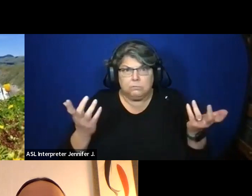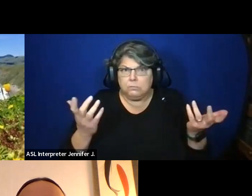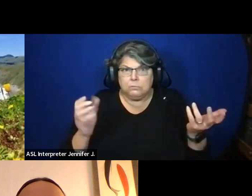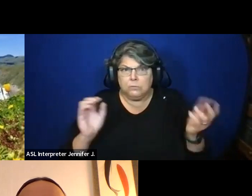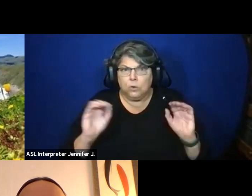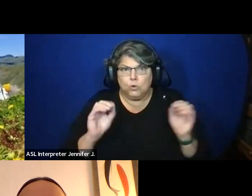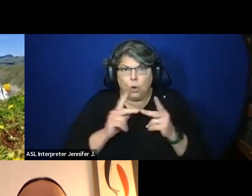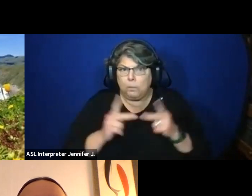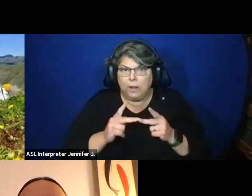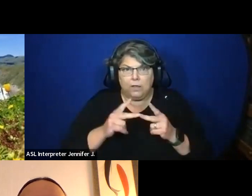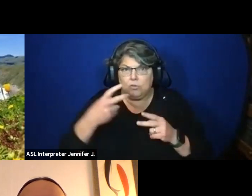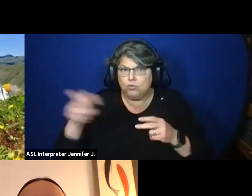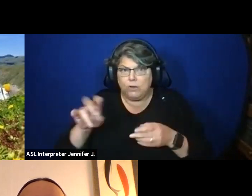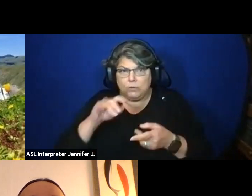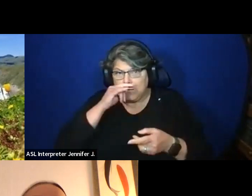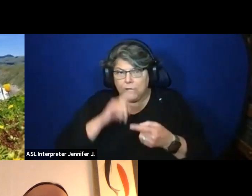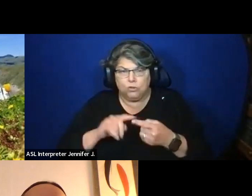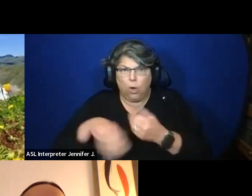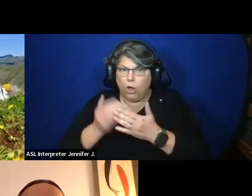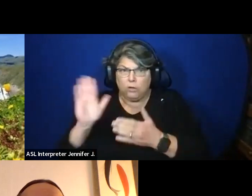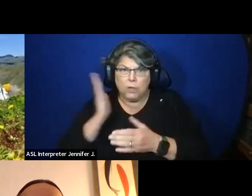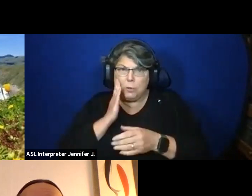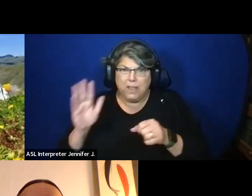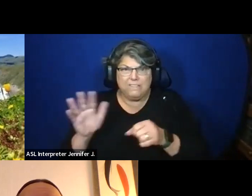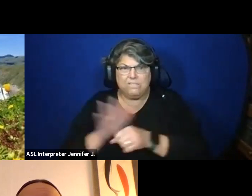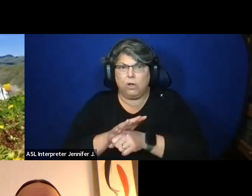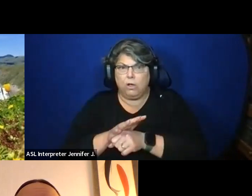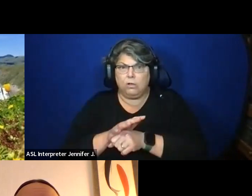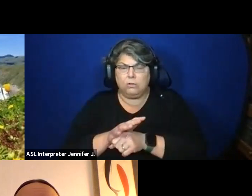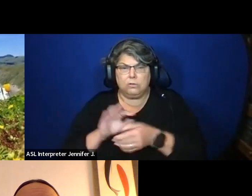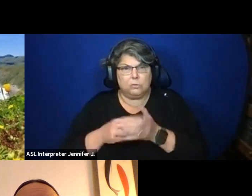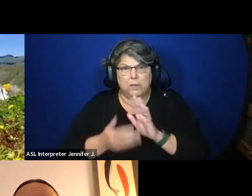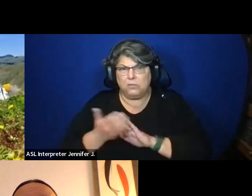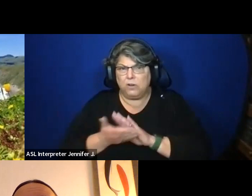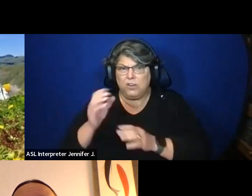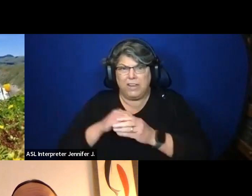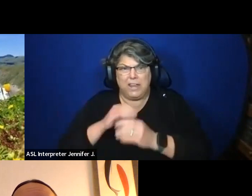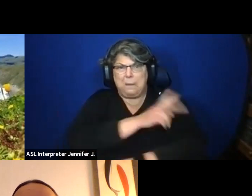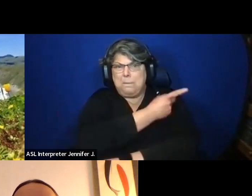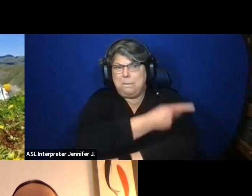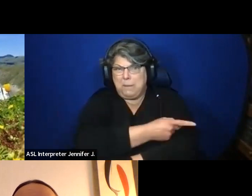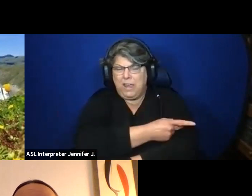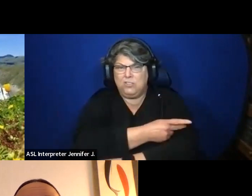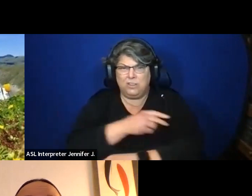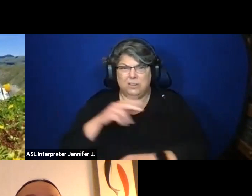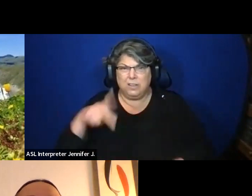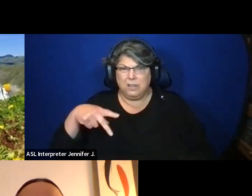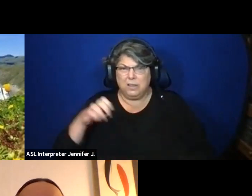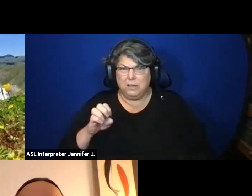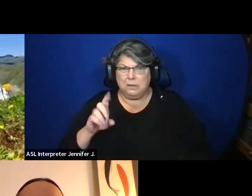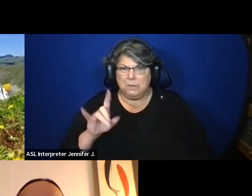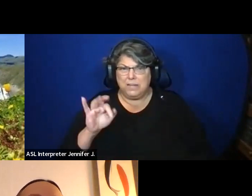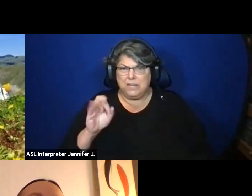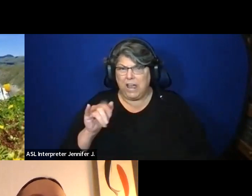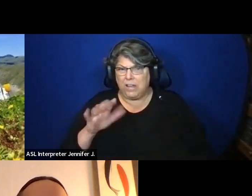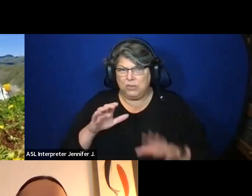to. Their beds are totally full. And so they're basically like running an inpatient pediatric unit in the ER, kids that need to be